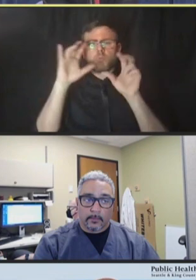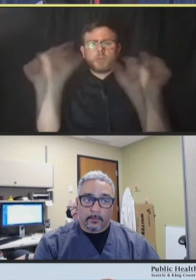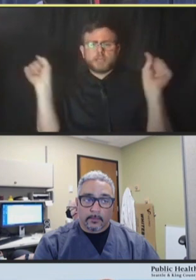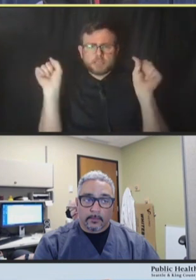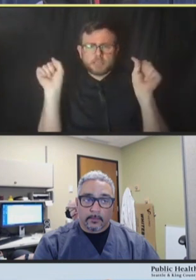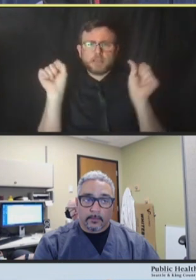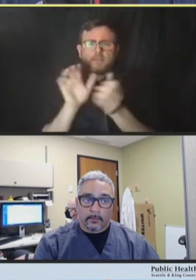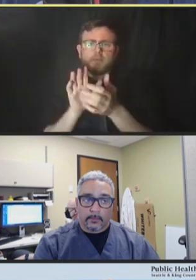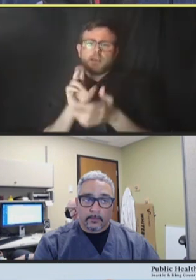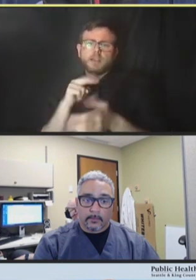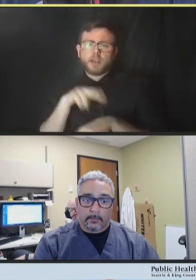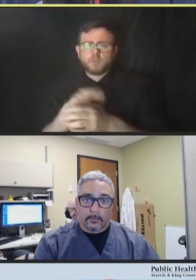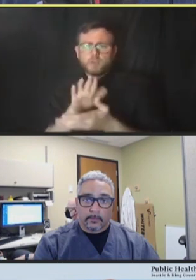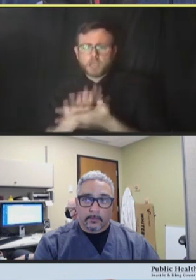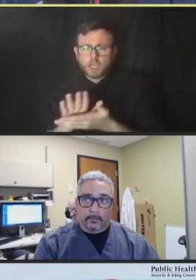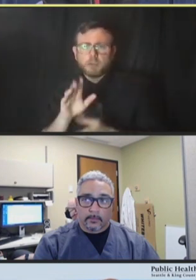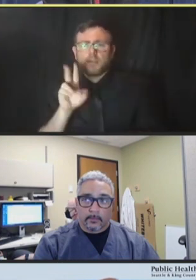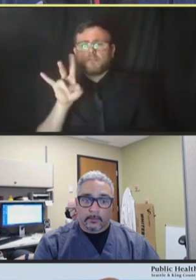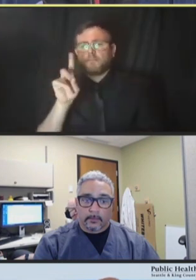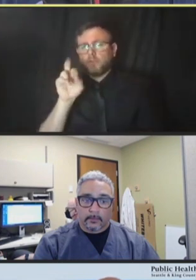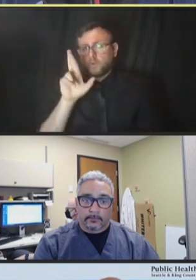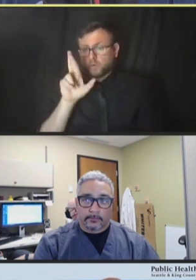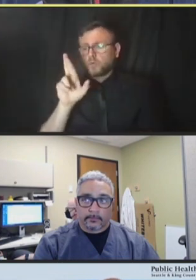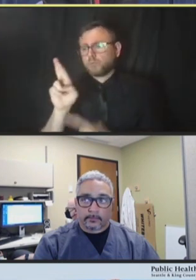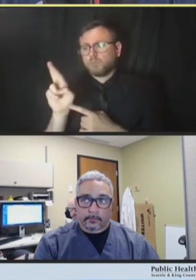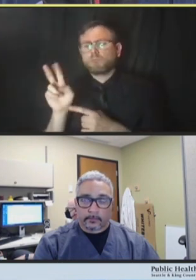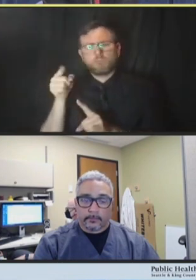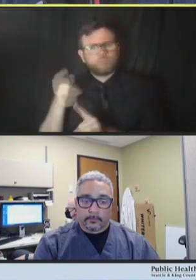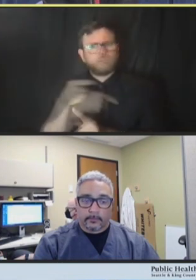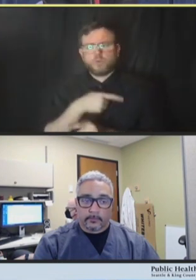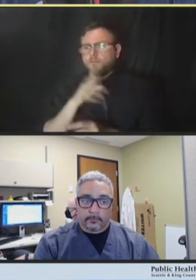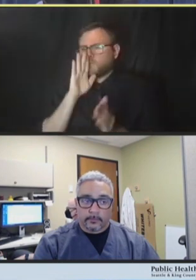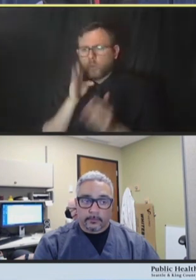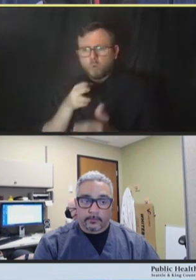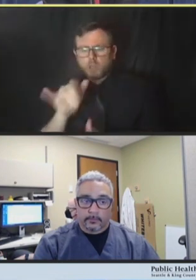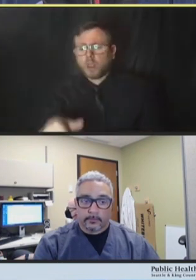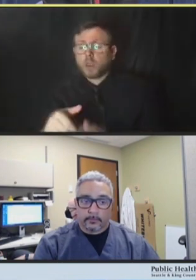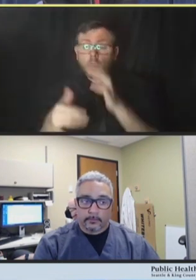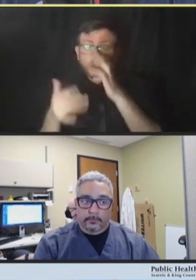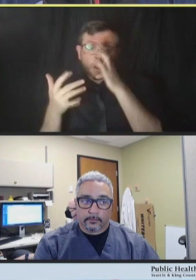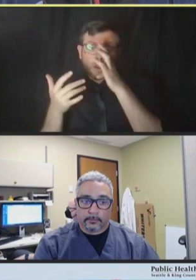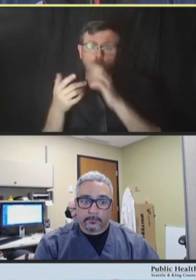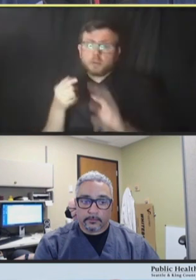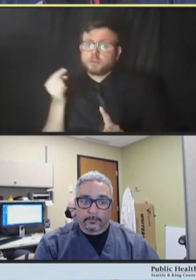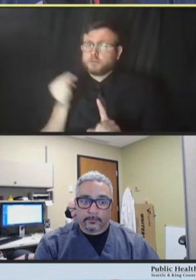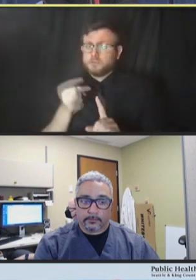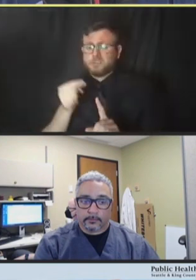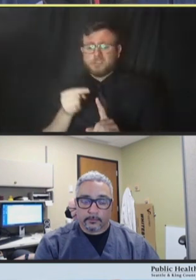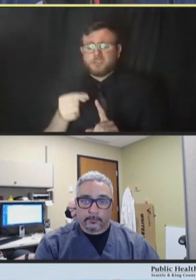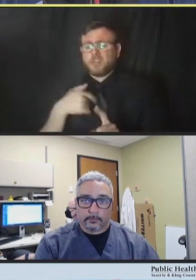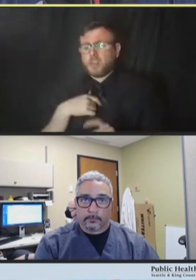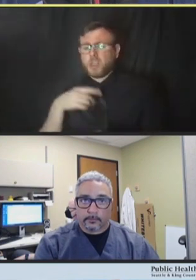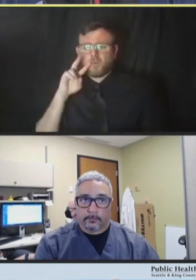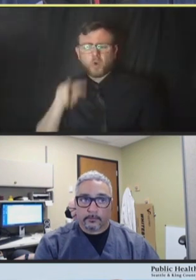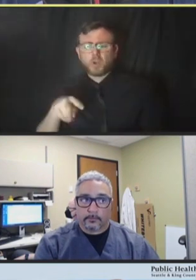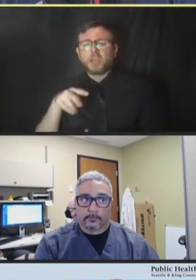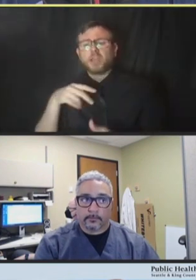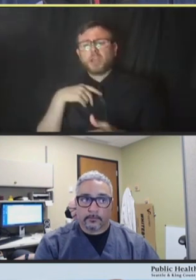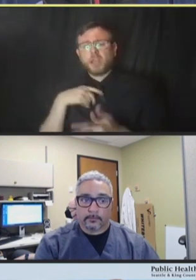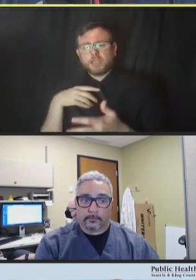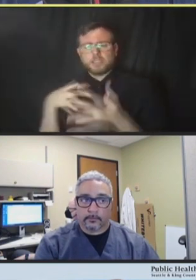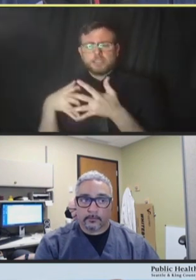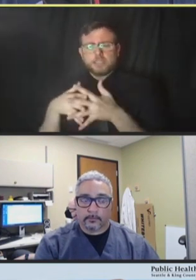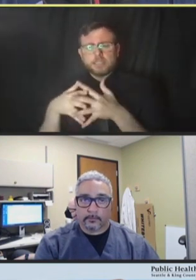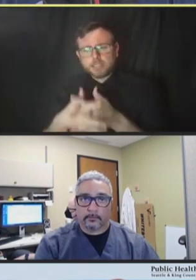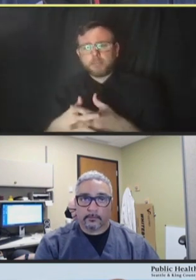and the leadership is very, very focused on this. I mean, they looked at systemic racism and representation as one of the